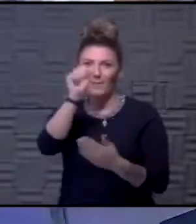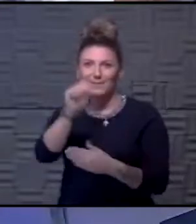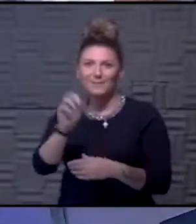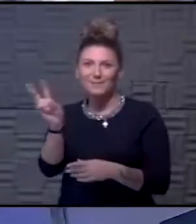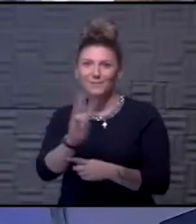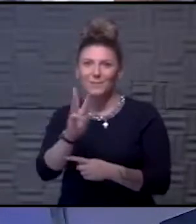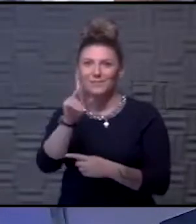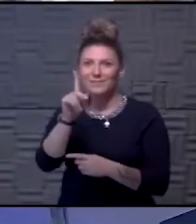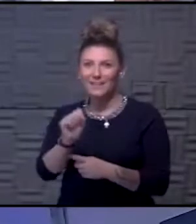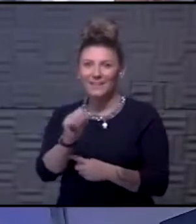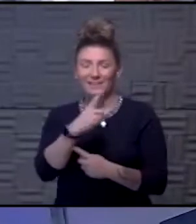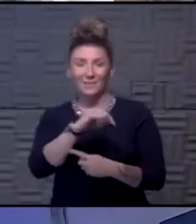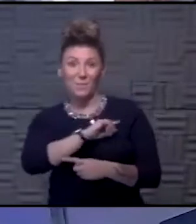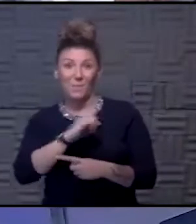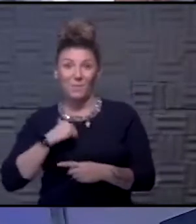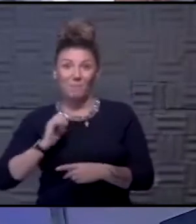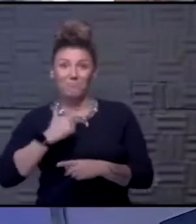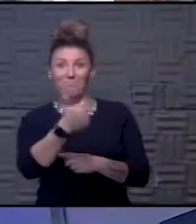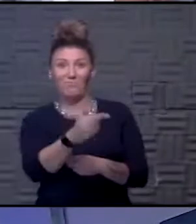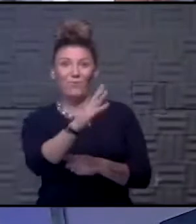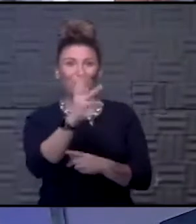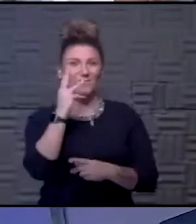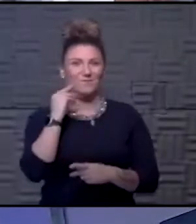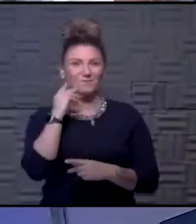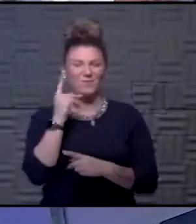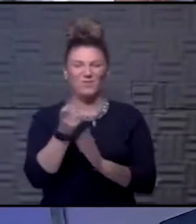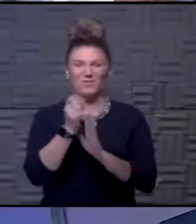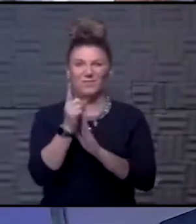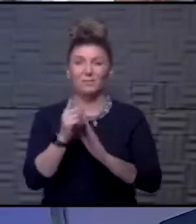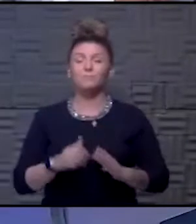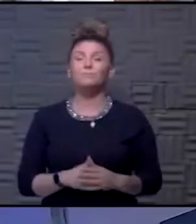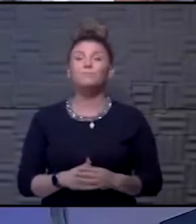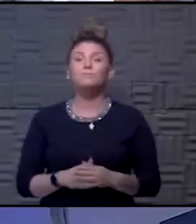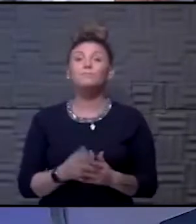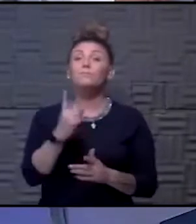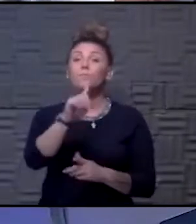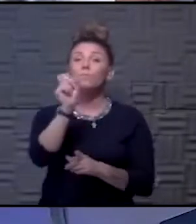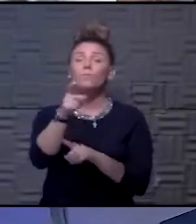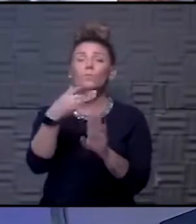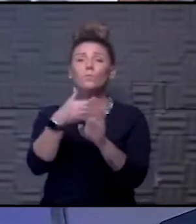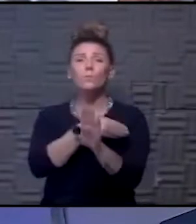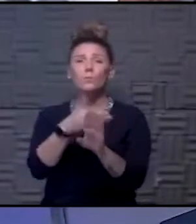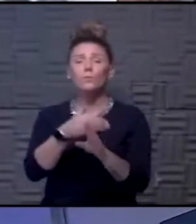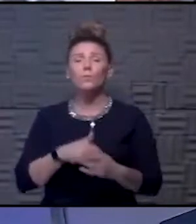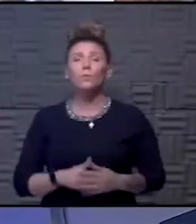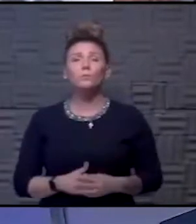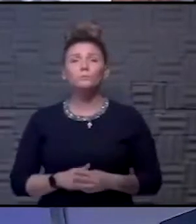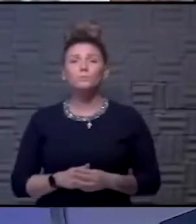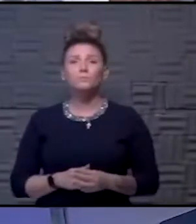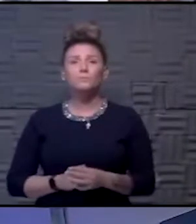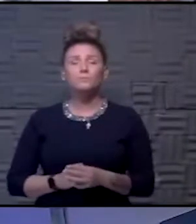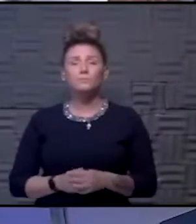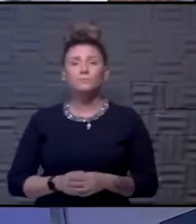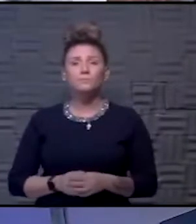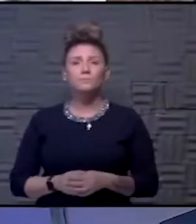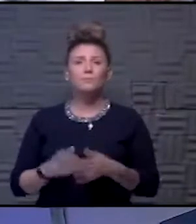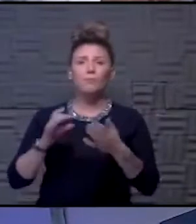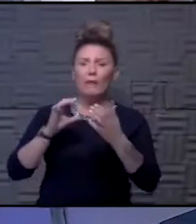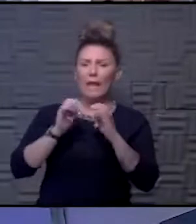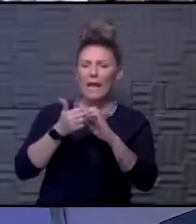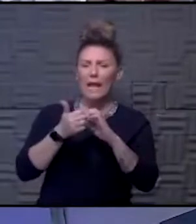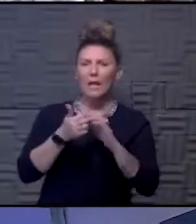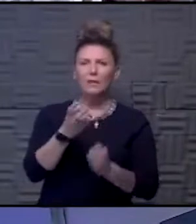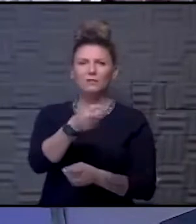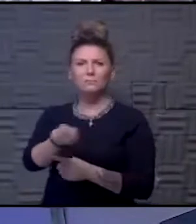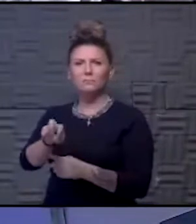to Mariana's experience here in just a second. One more question, though, before we do. How do we transition